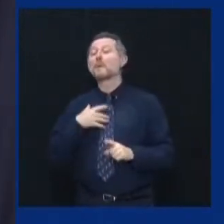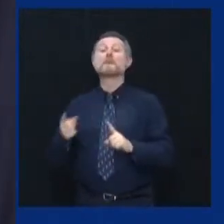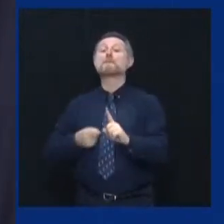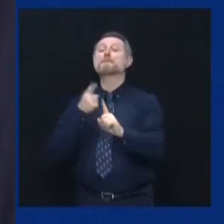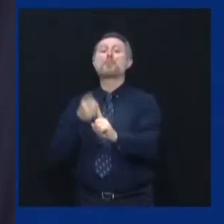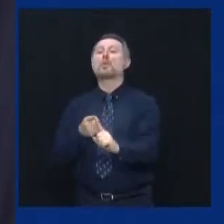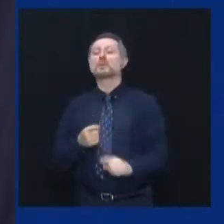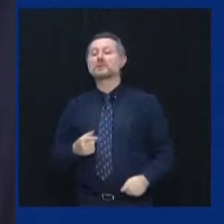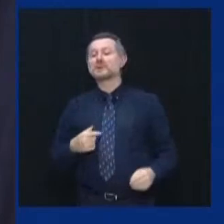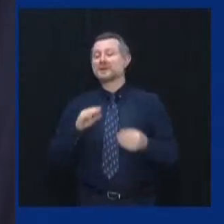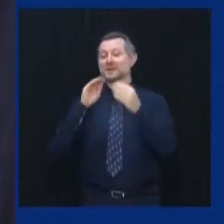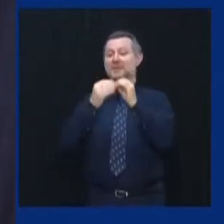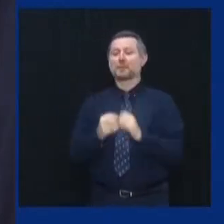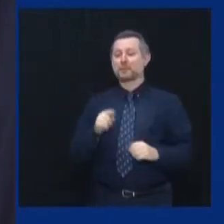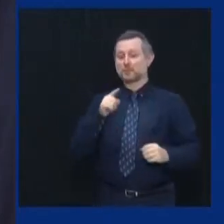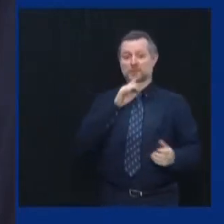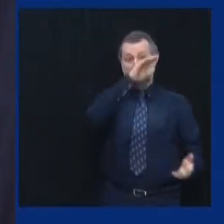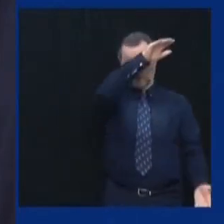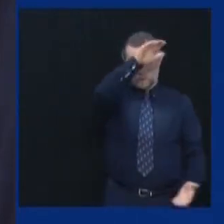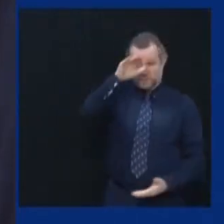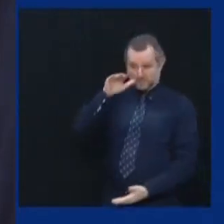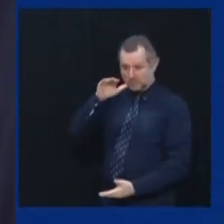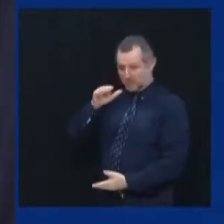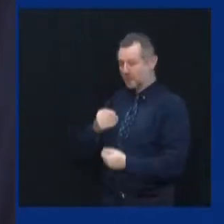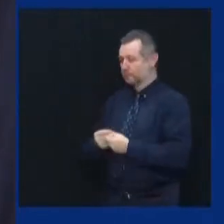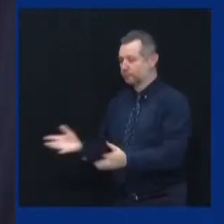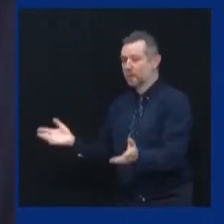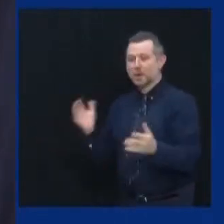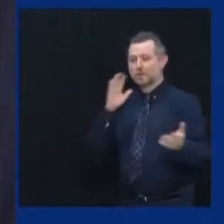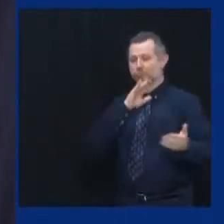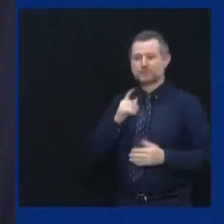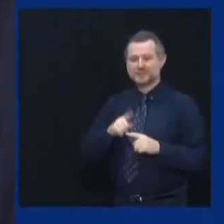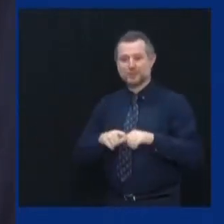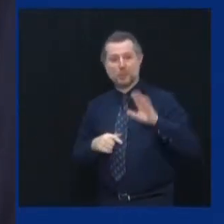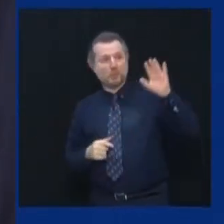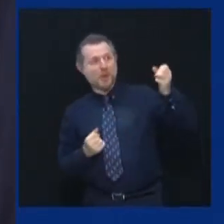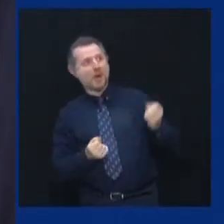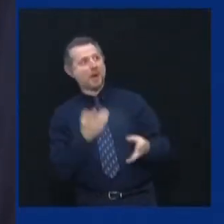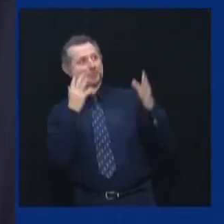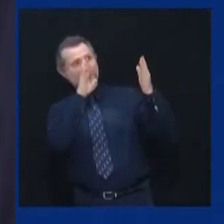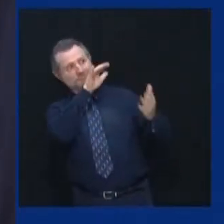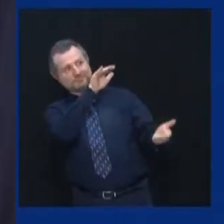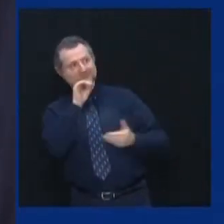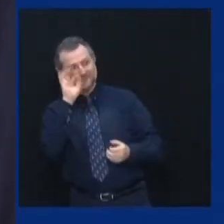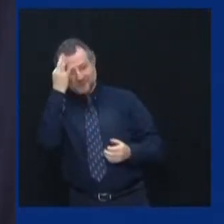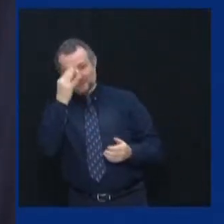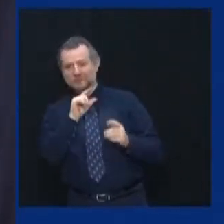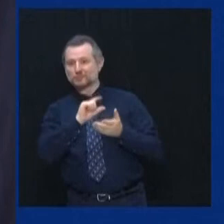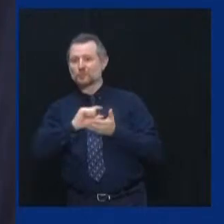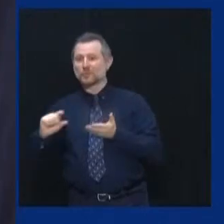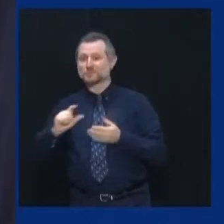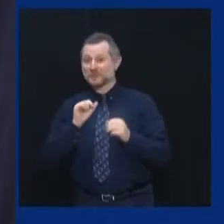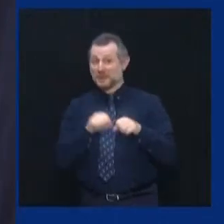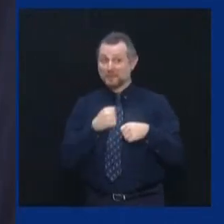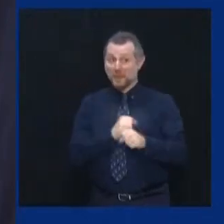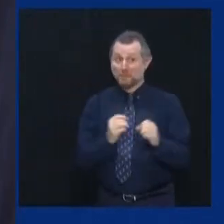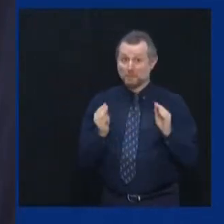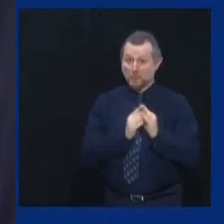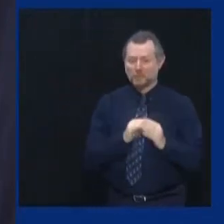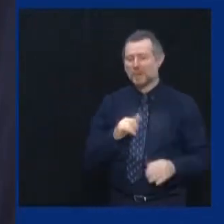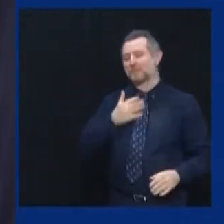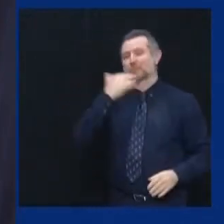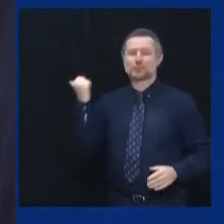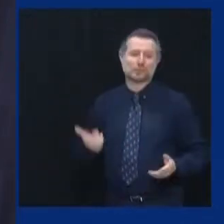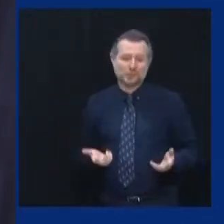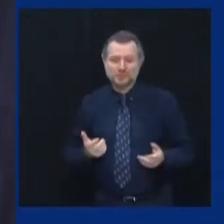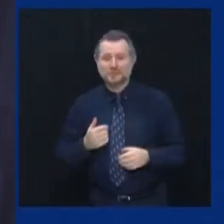math as far as we're concerned. And as fast as the feds can regulate it, the better. I want to